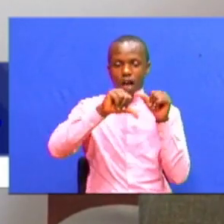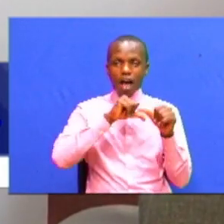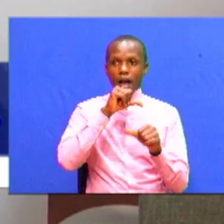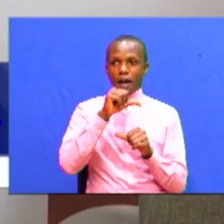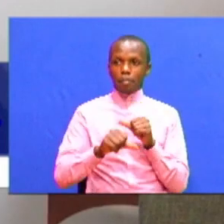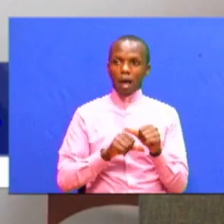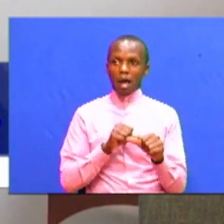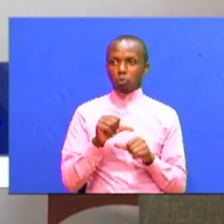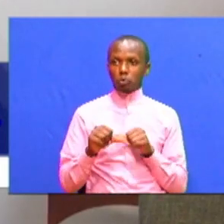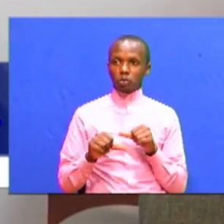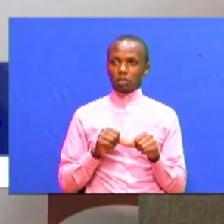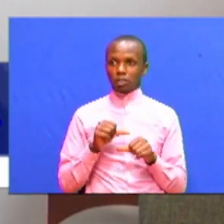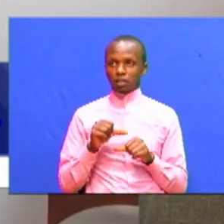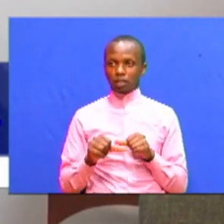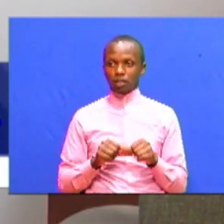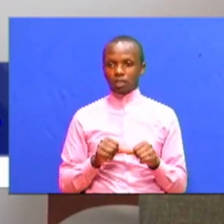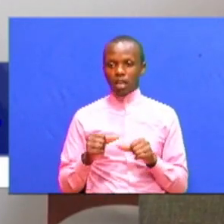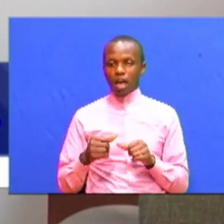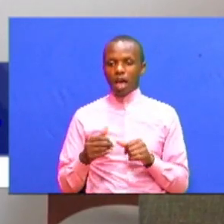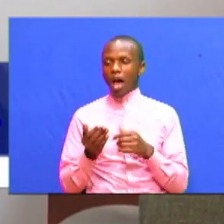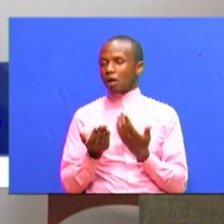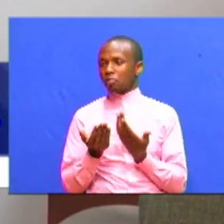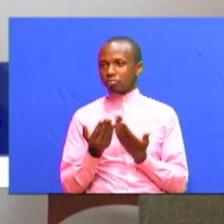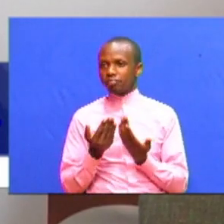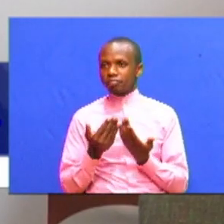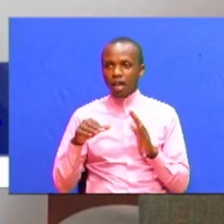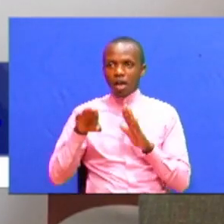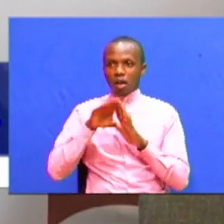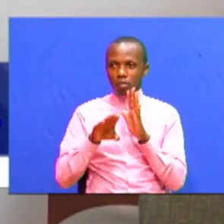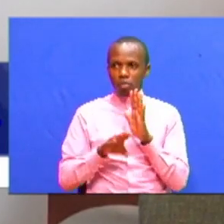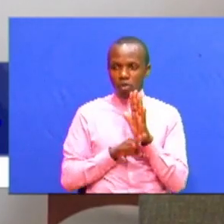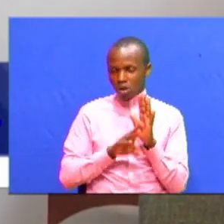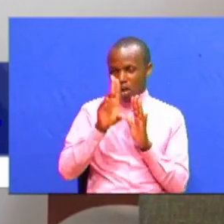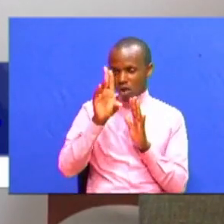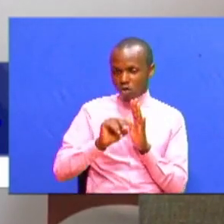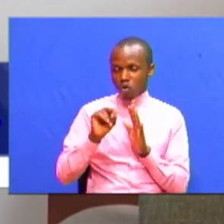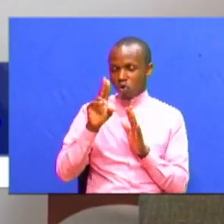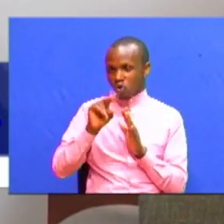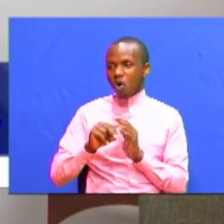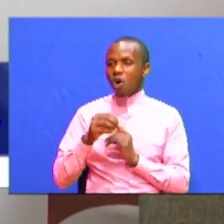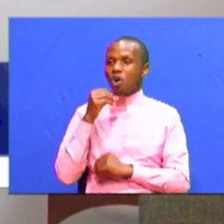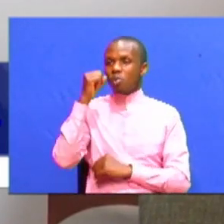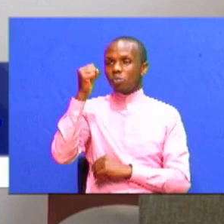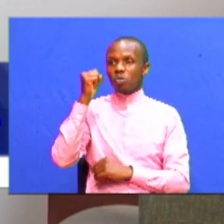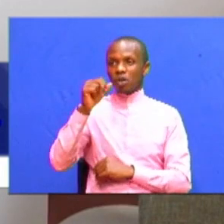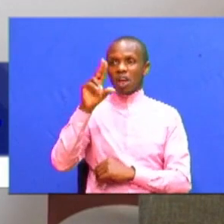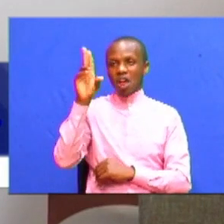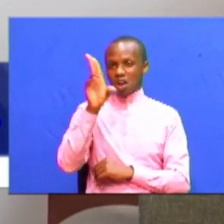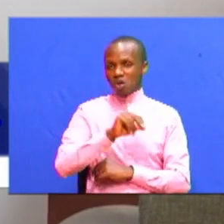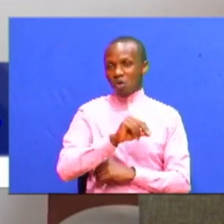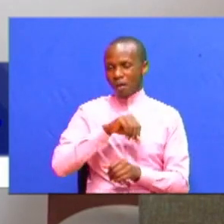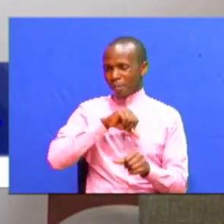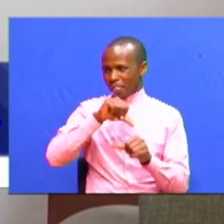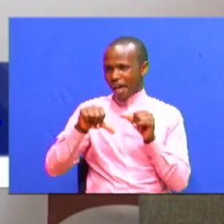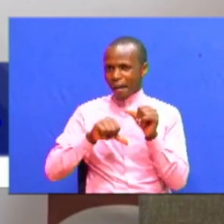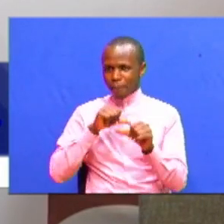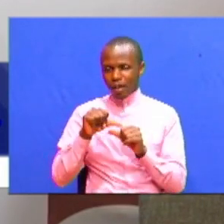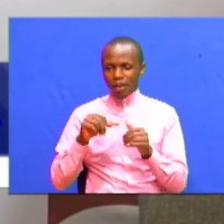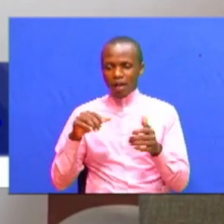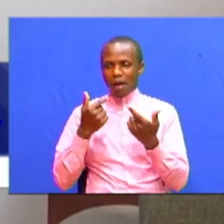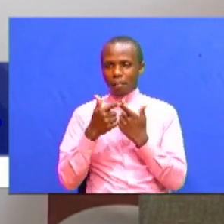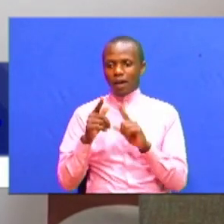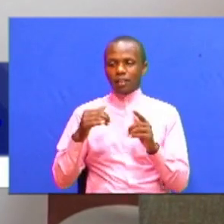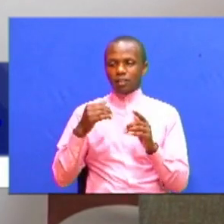it's not just a slogan, it's not just a political slogan, it isn't. It is what makes our